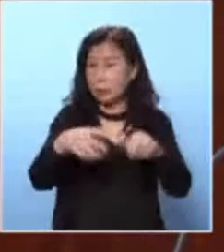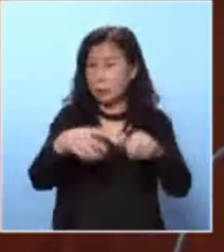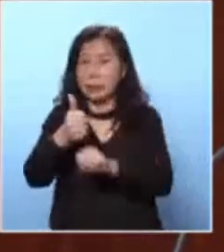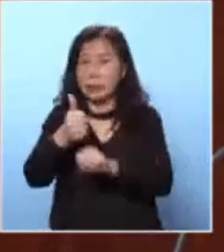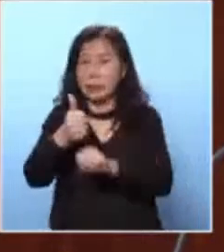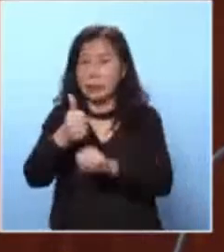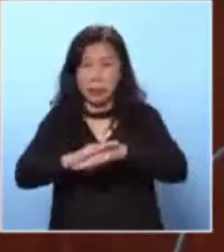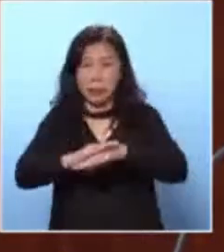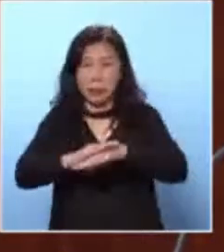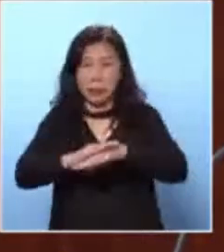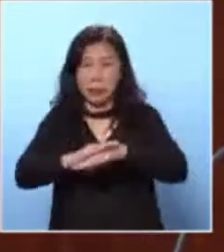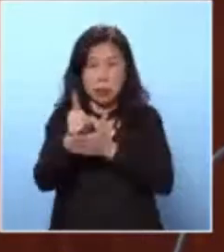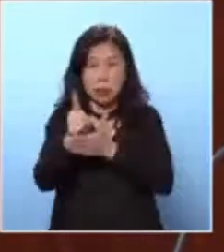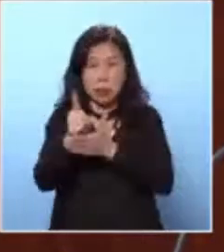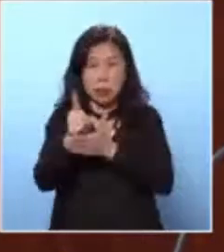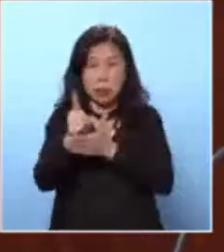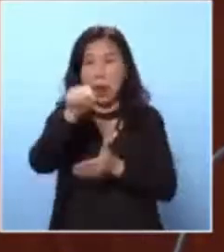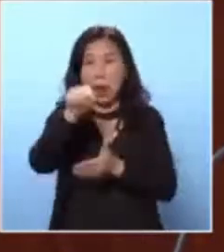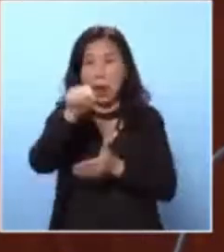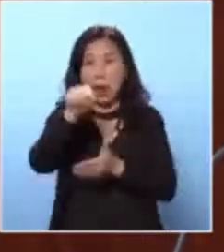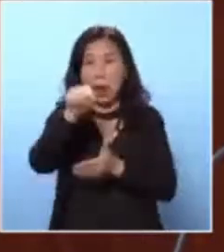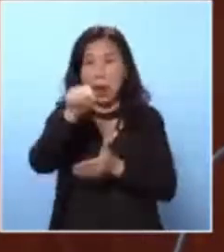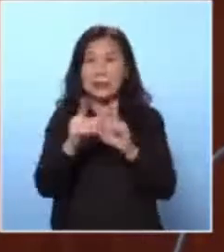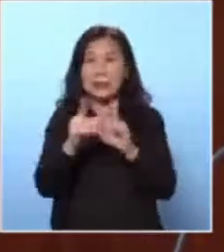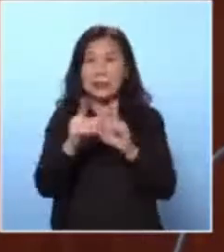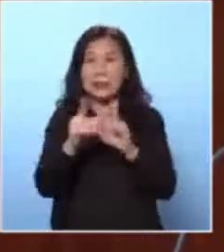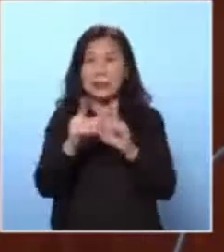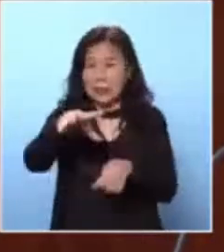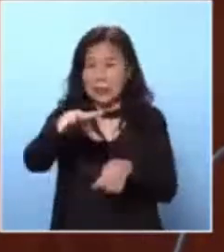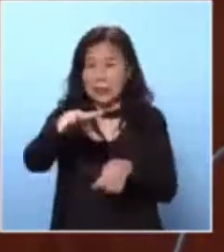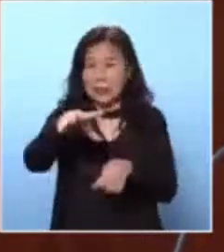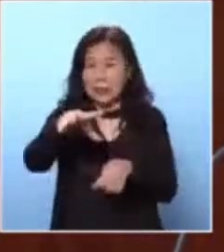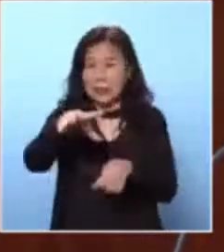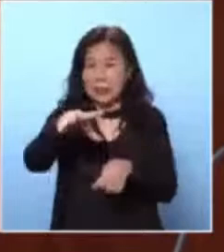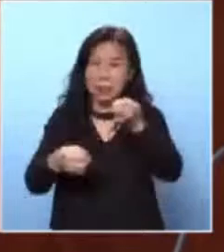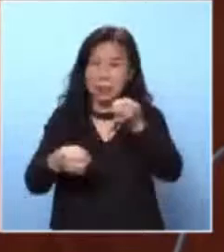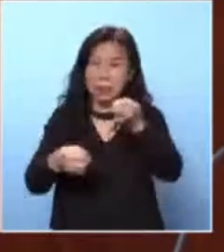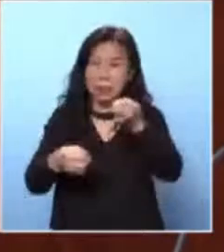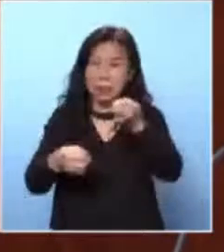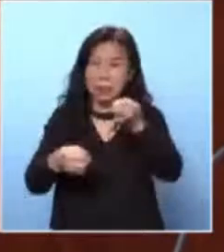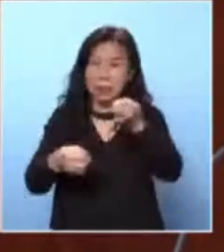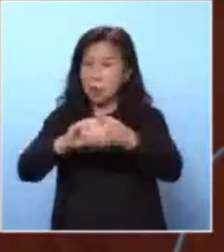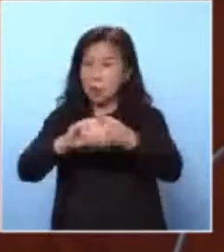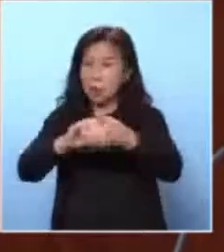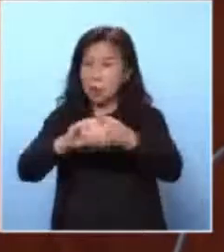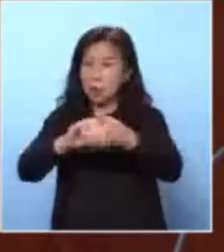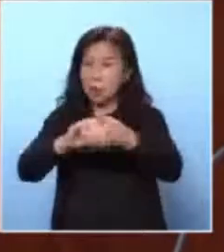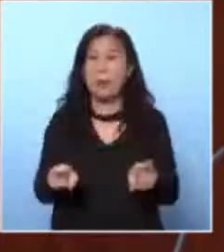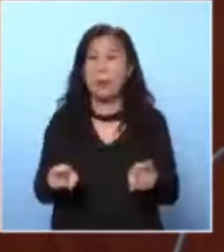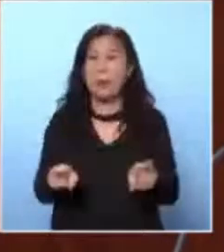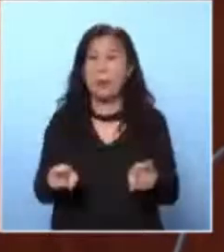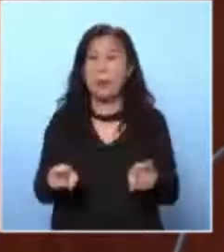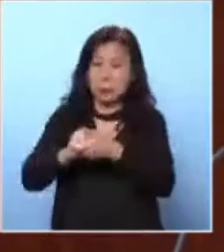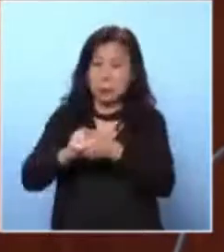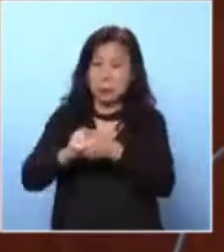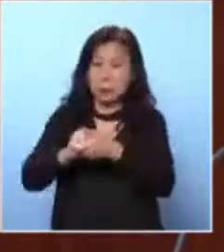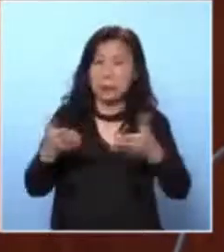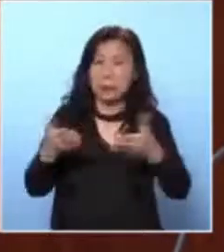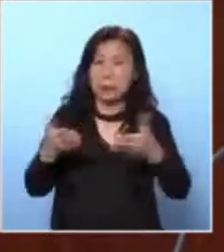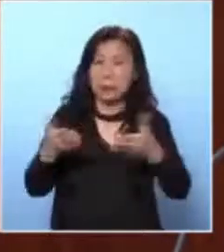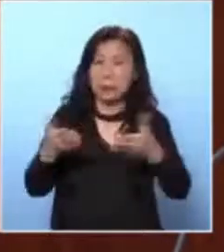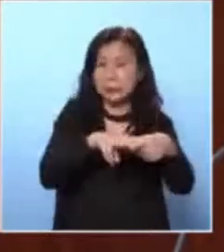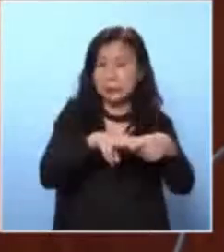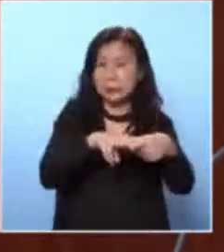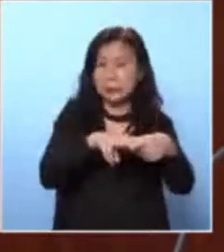potential post-secondary institutions to form an alliance of universities in applied sciences to undertake joint